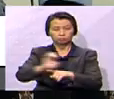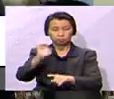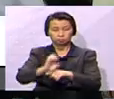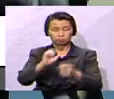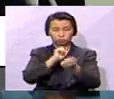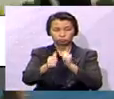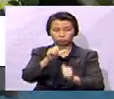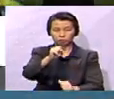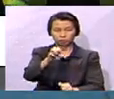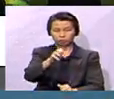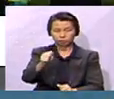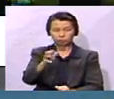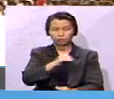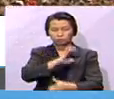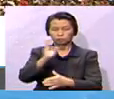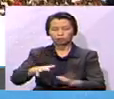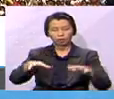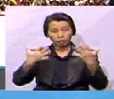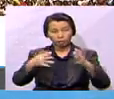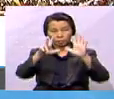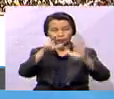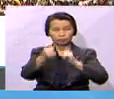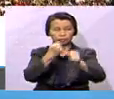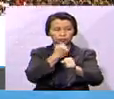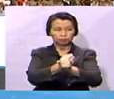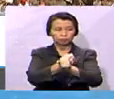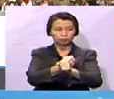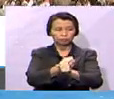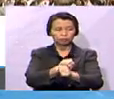SEA Kuala Lumpur serta menamatkan kemarau 8 tahun kilauan pingat emas.